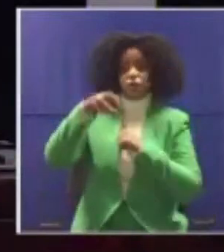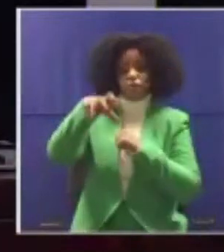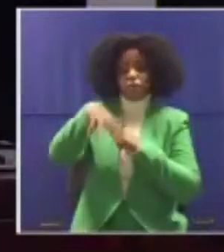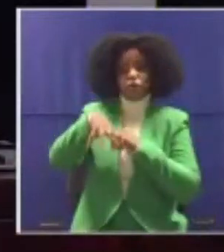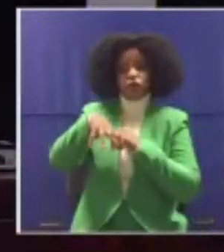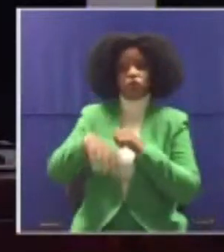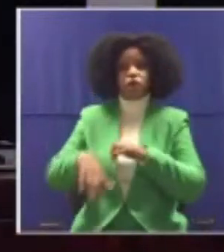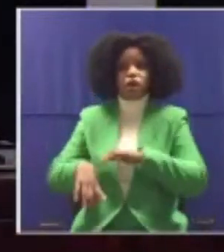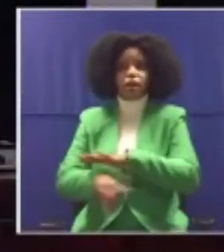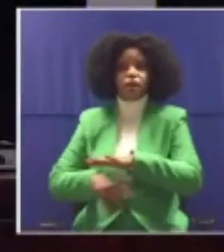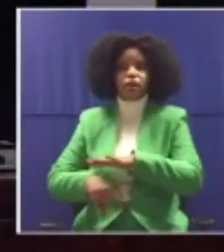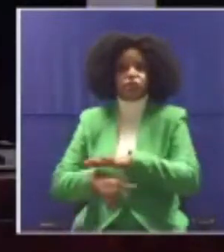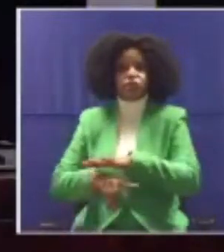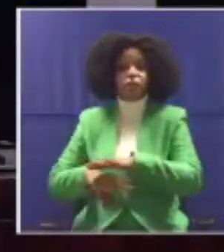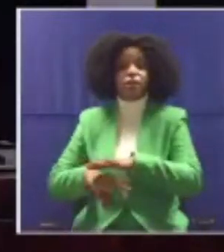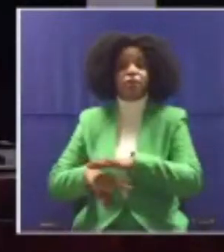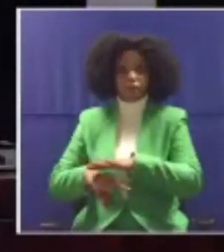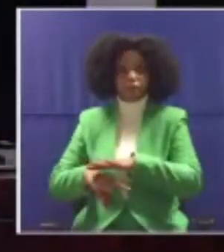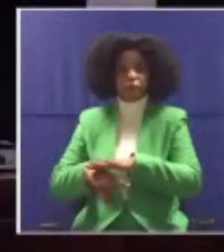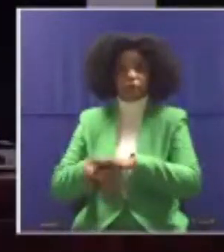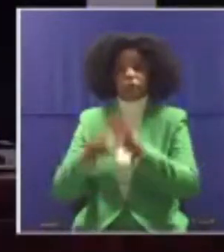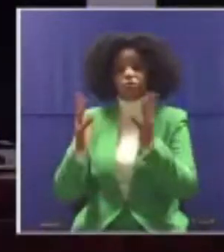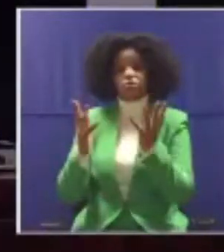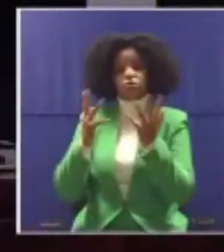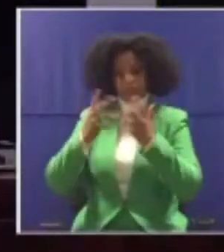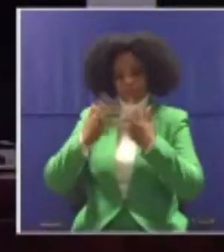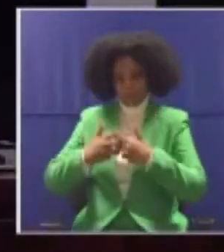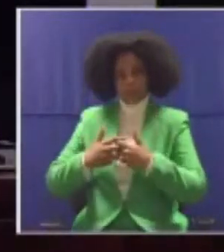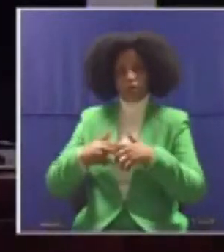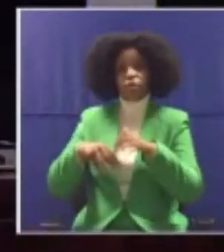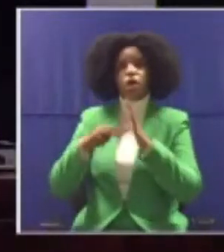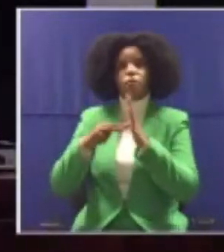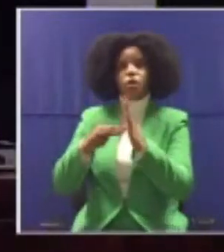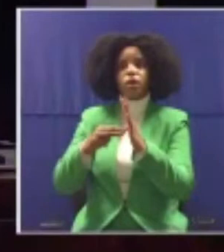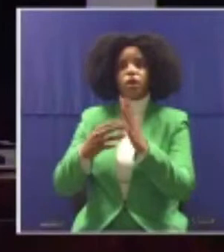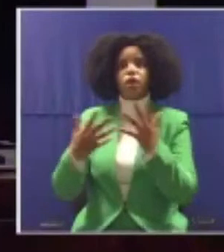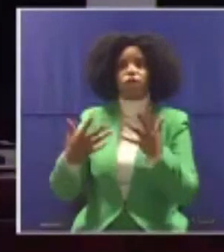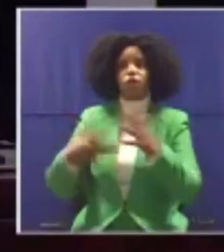districts in line with the district development model.